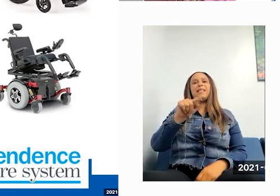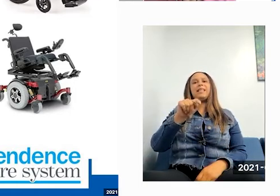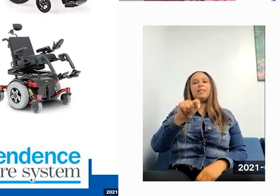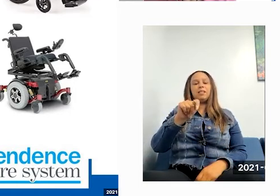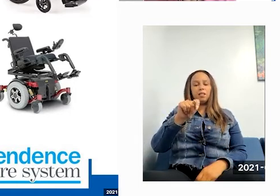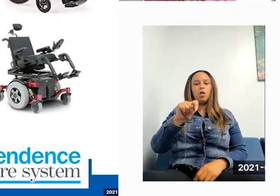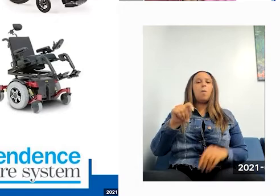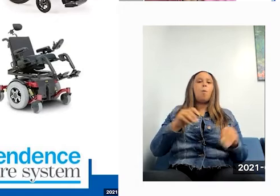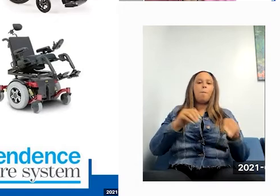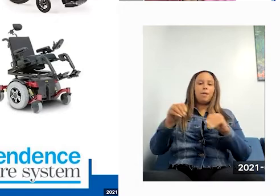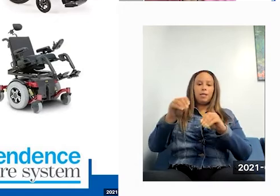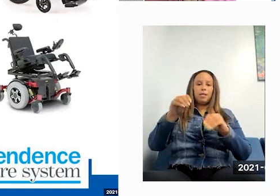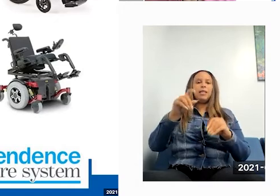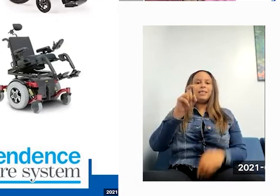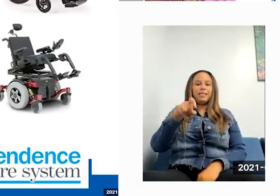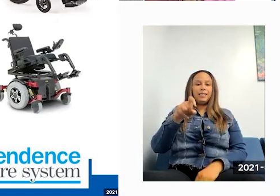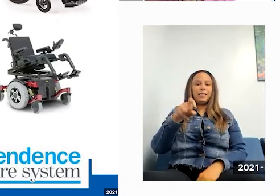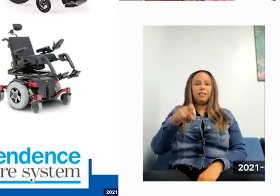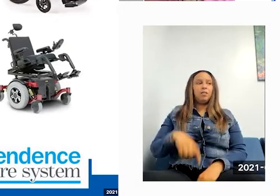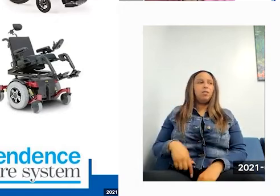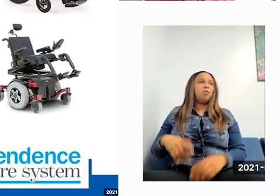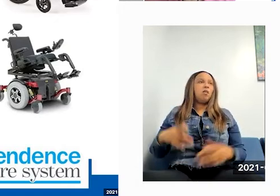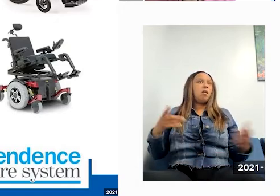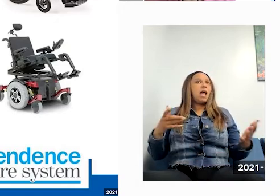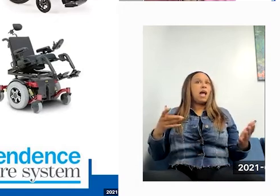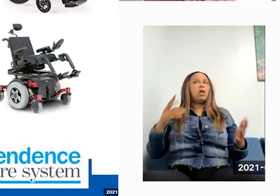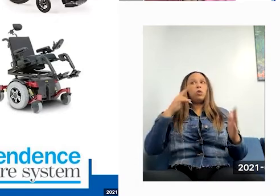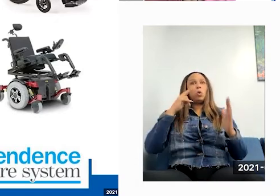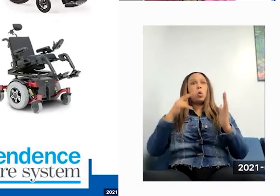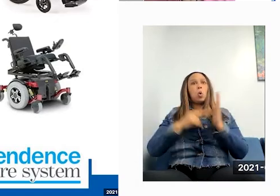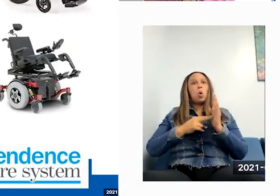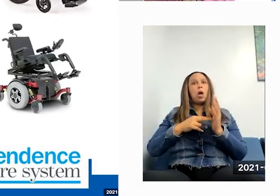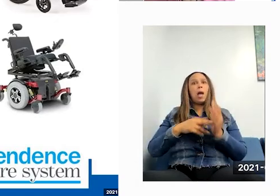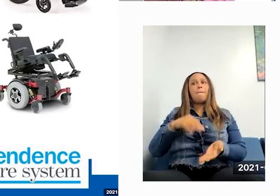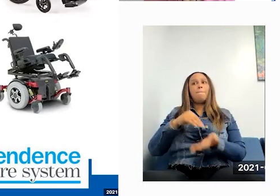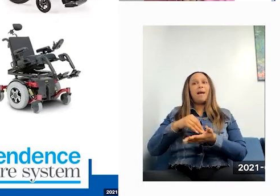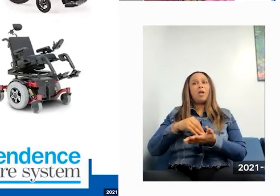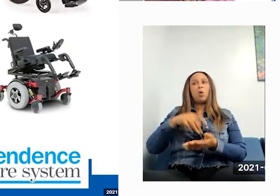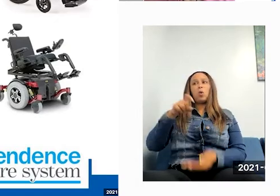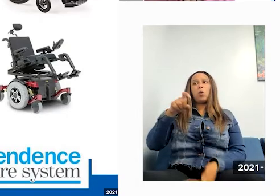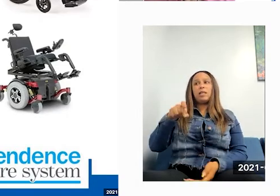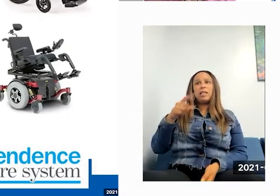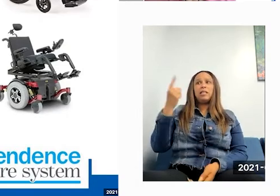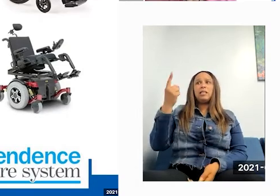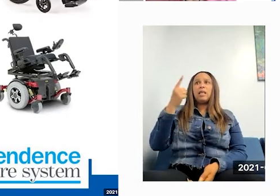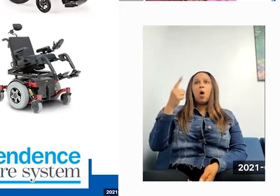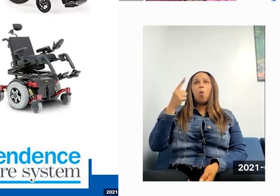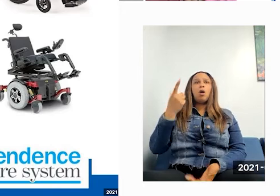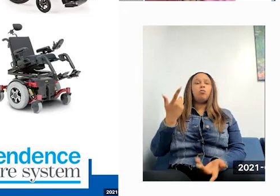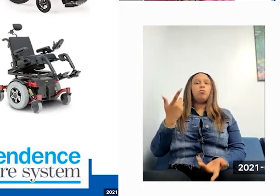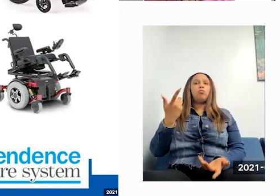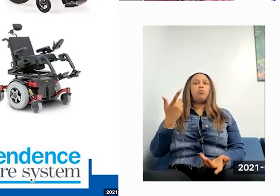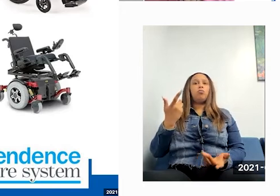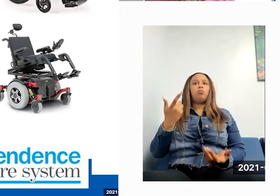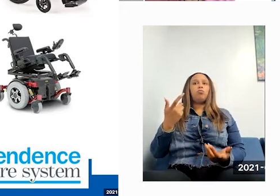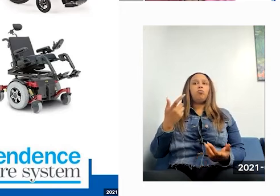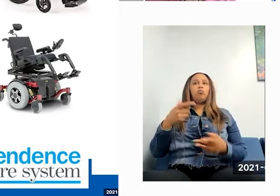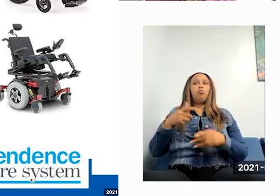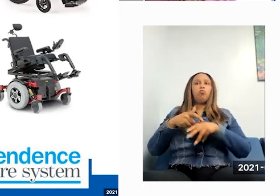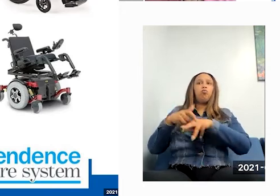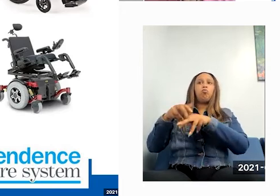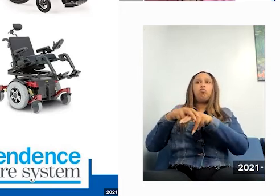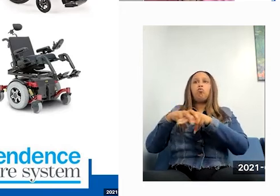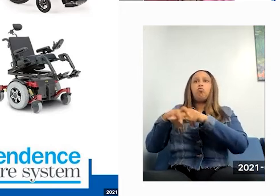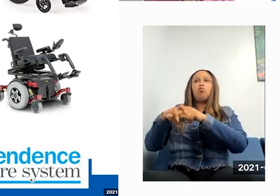in looking at a letter of medical necessity, somebody writing, you know, because of